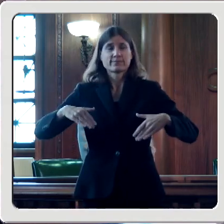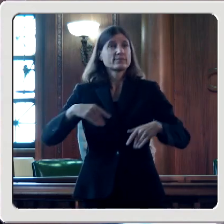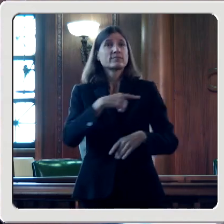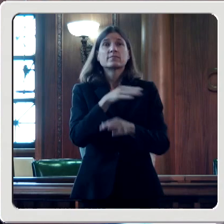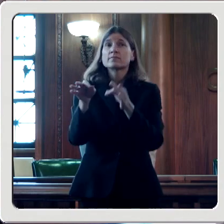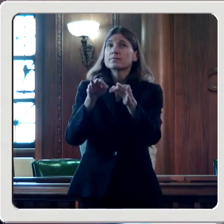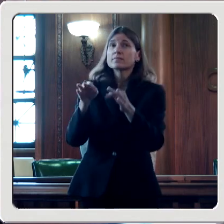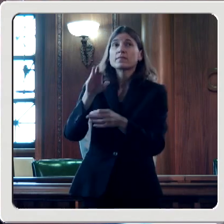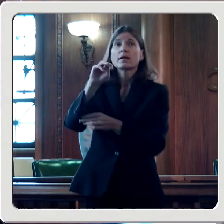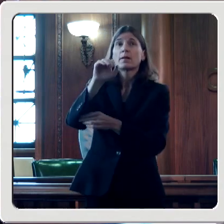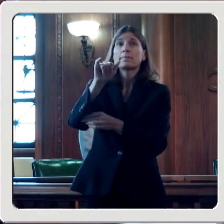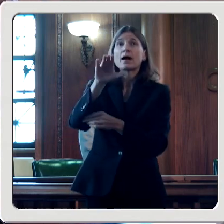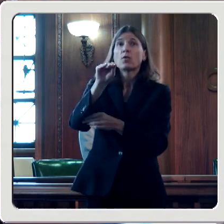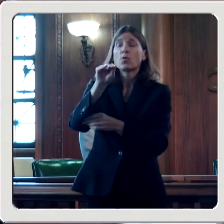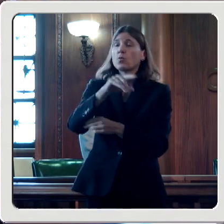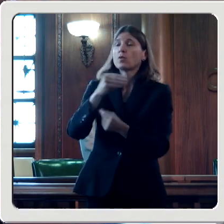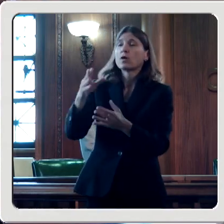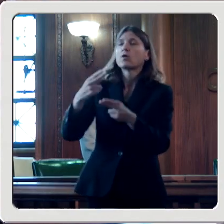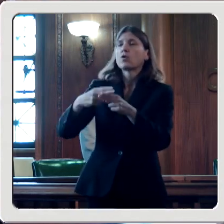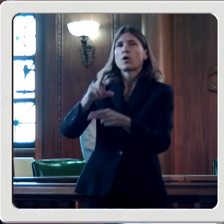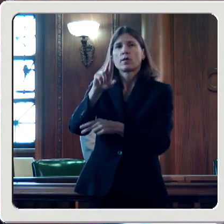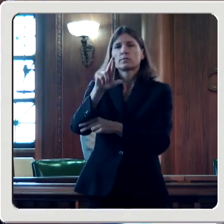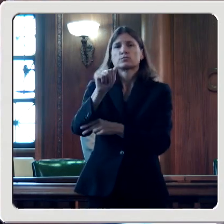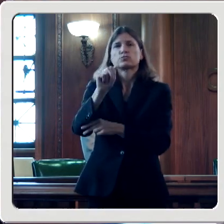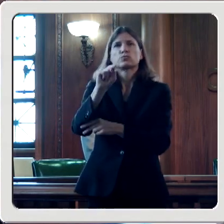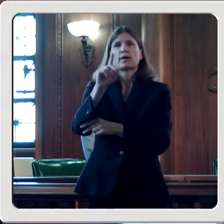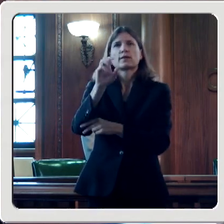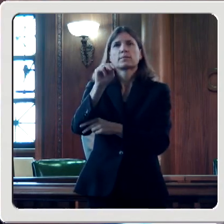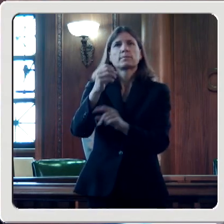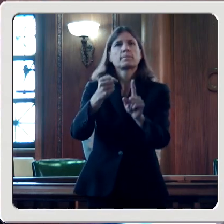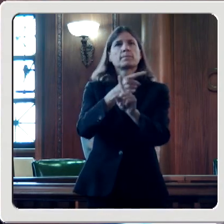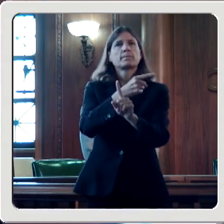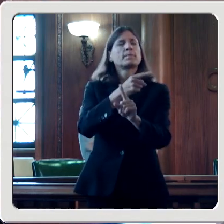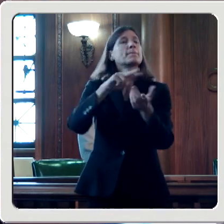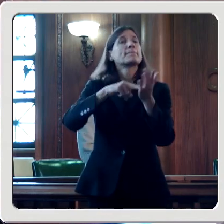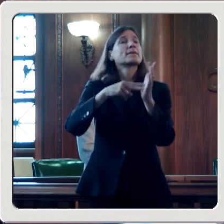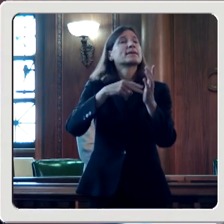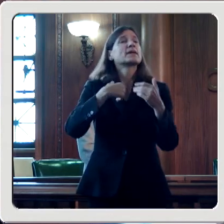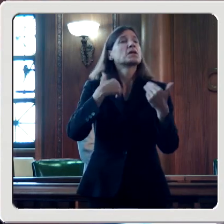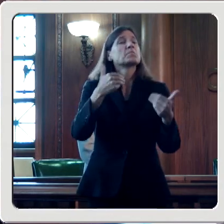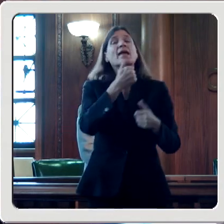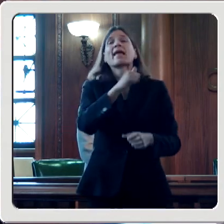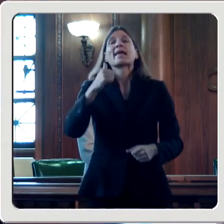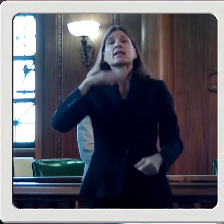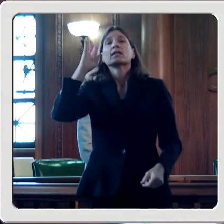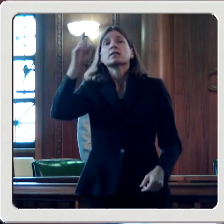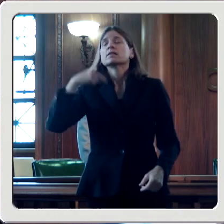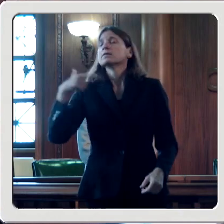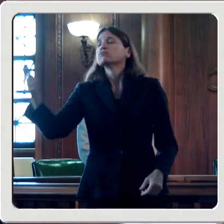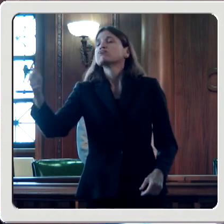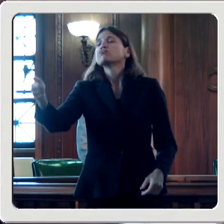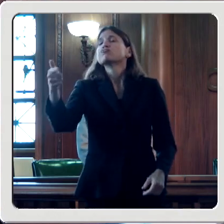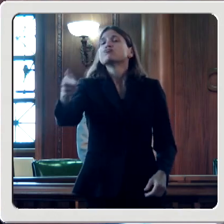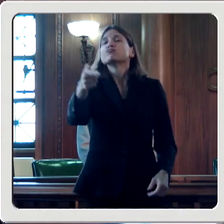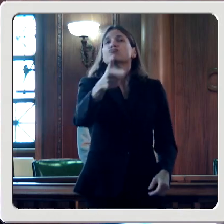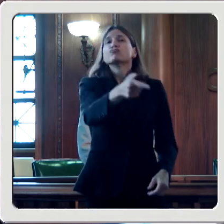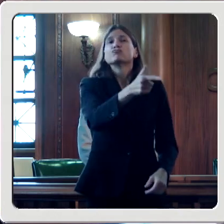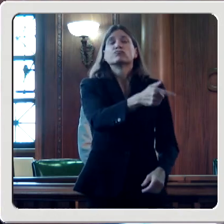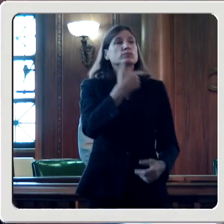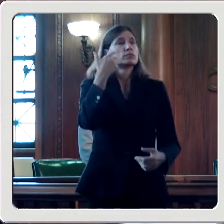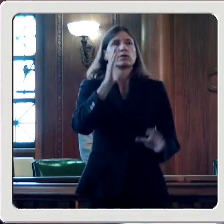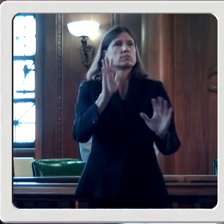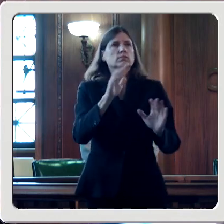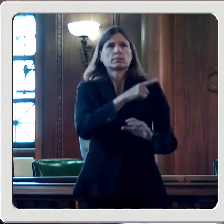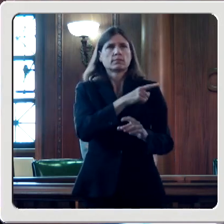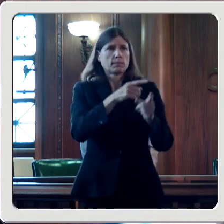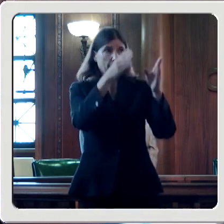trials where they give the drug versus placebo have not shown strong effects. So I think the jury's